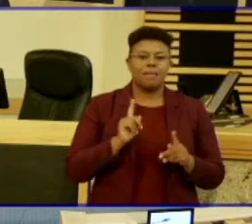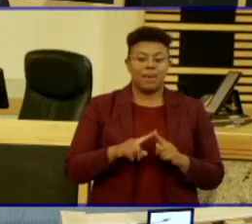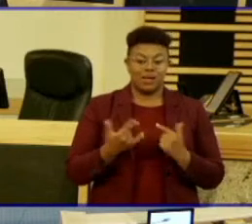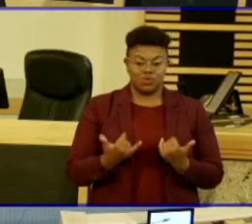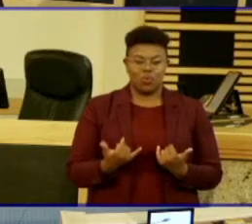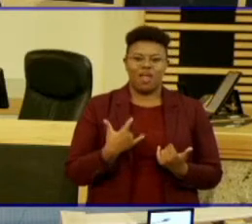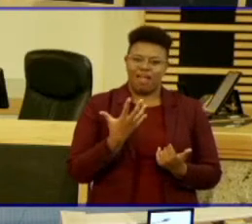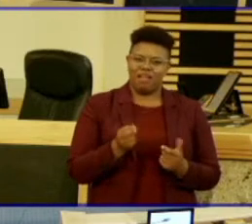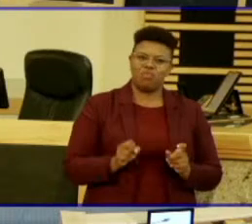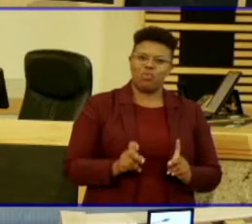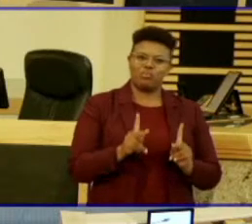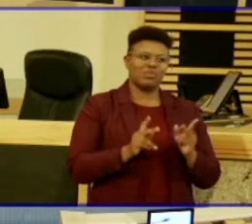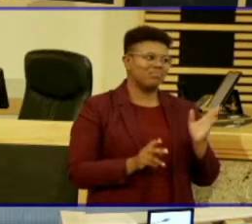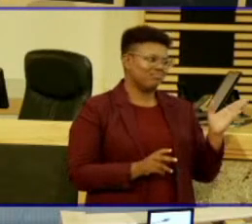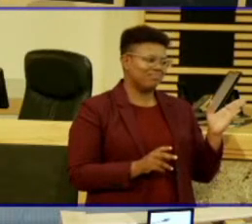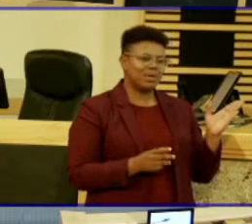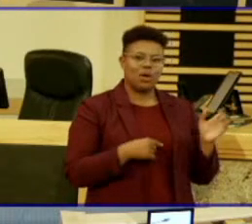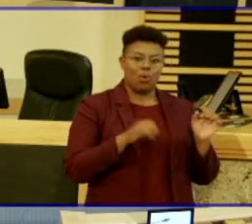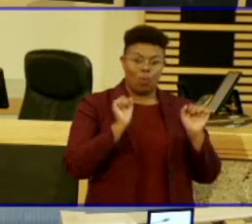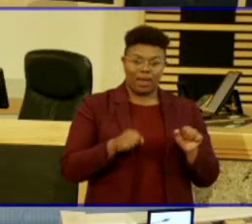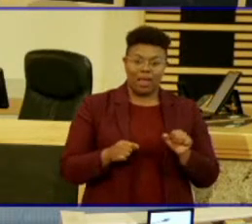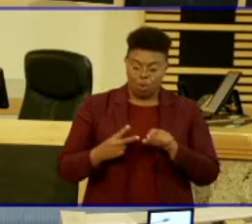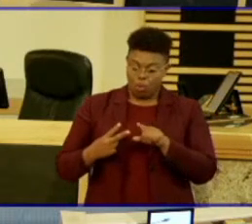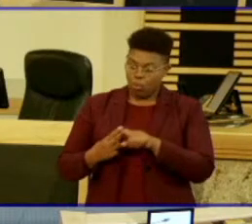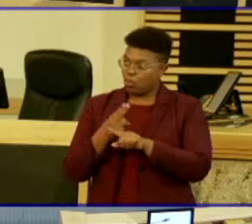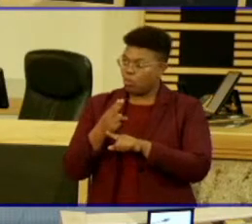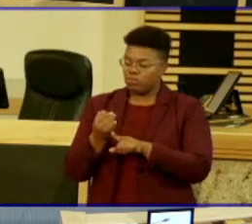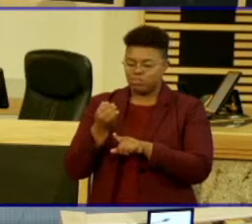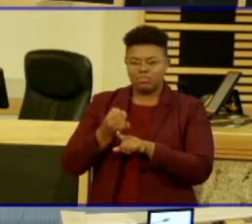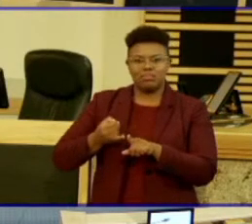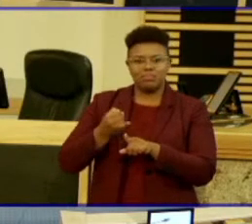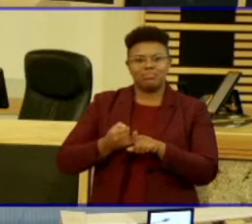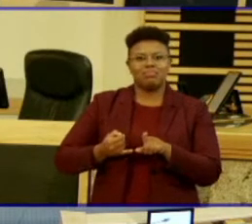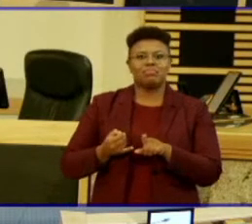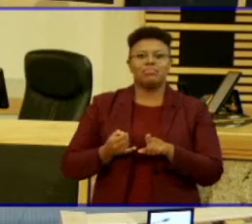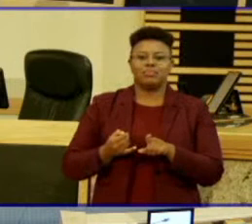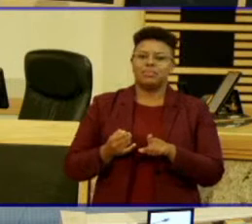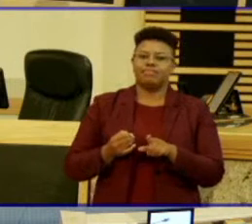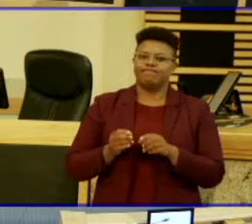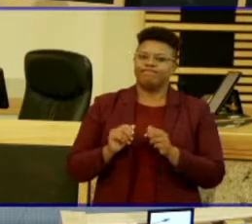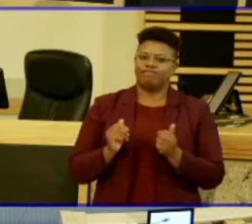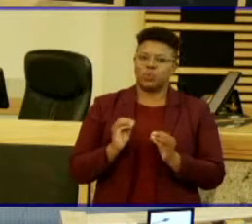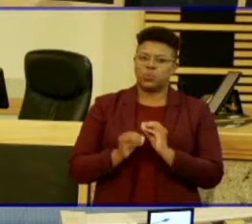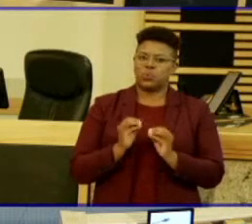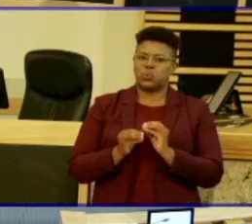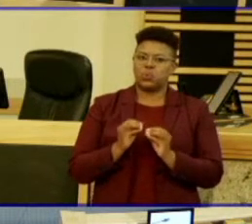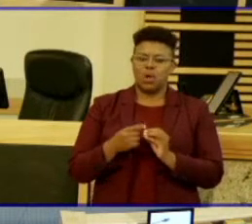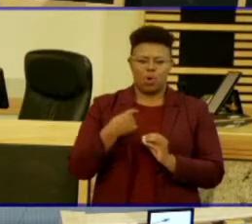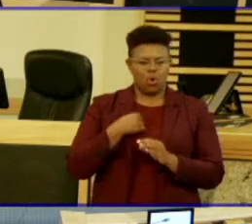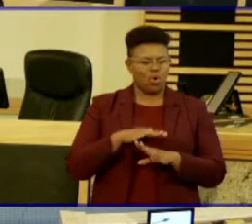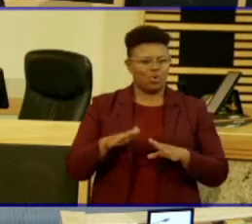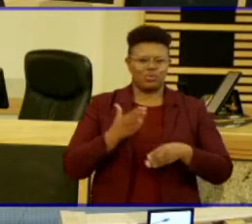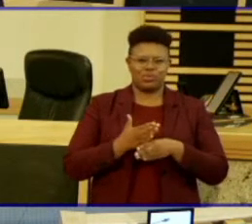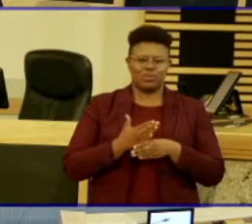silifumene ichiza pha, siyakwazi ngoku ukubanceda siyenze, asiyikhuthazi loo nto, asingomsebenzi wokwenza loo nto, masiyenze loo nto